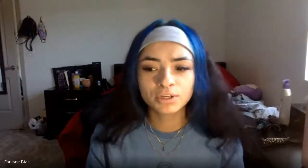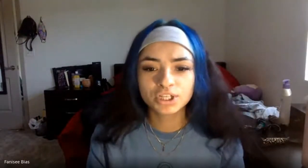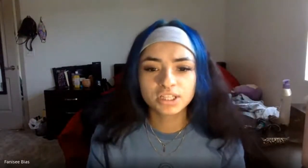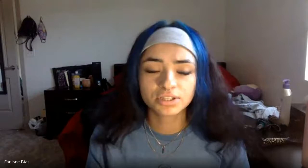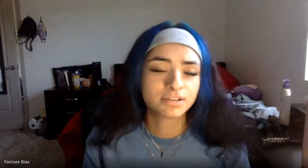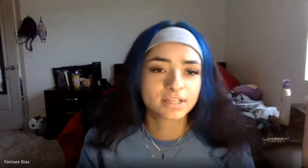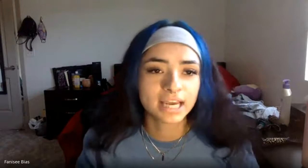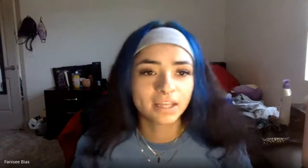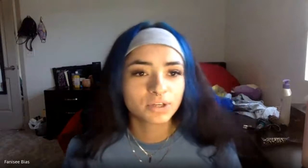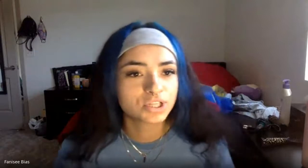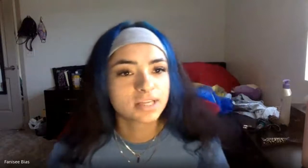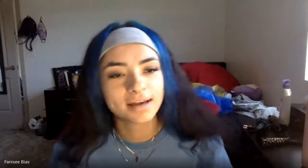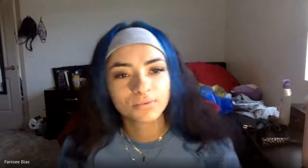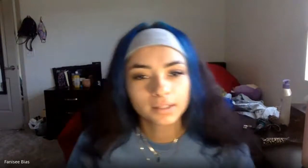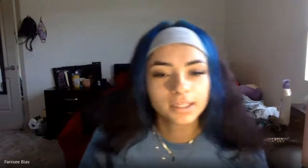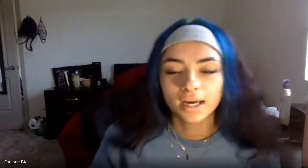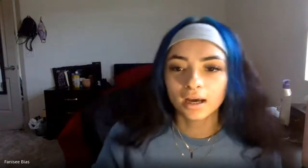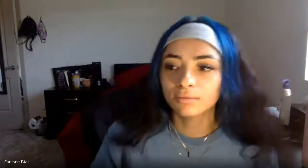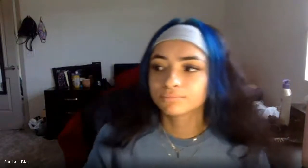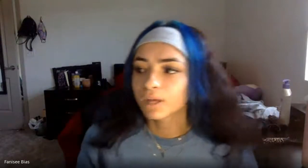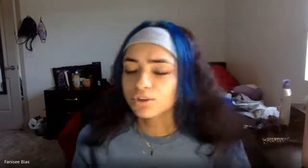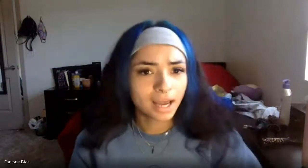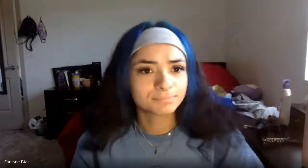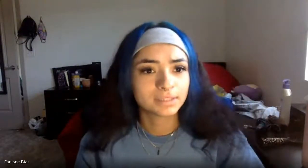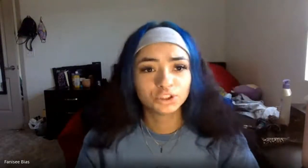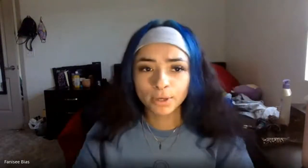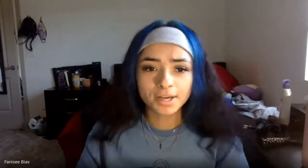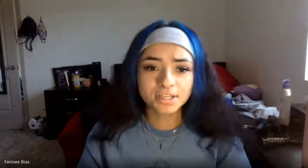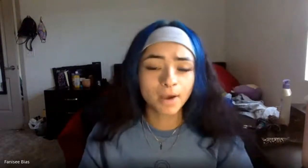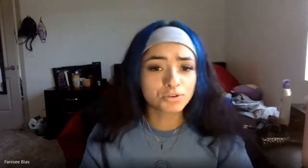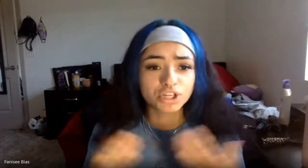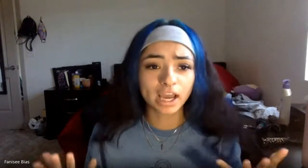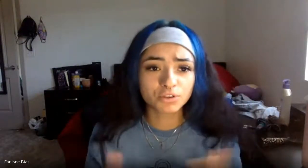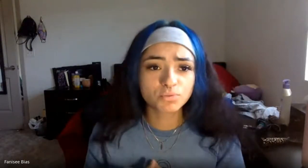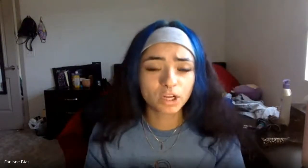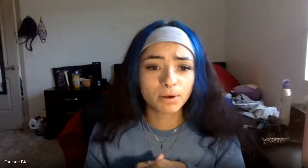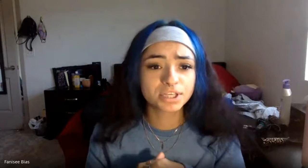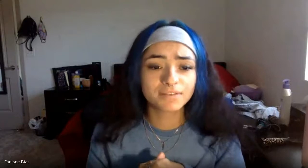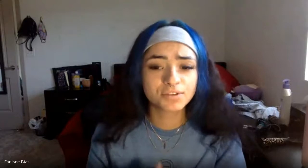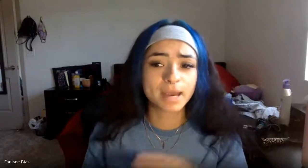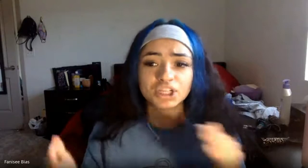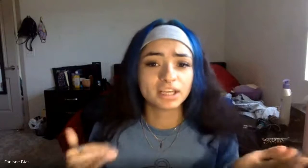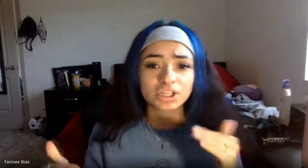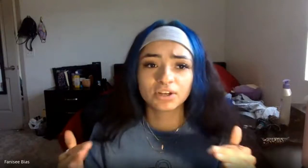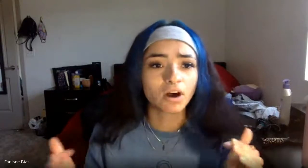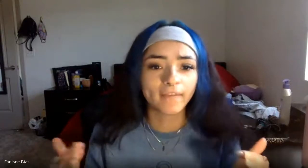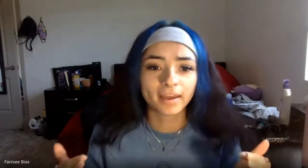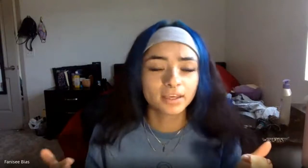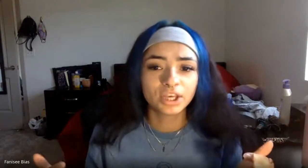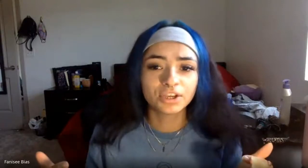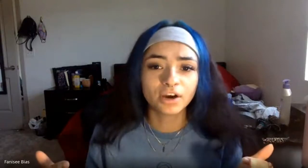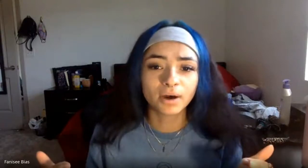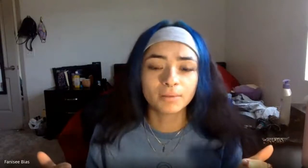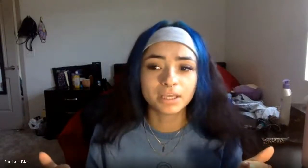vocal languages, there's different sign languages as well. So yeah, super awesome. Also check out our social media post. It gives you some education on